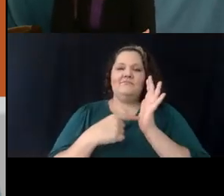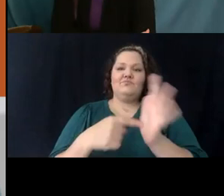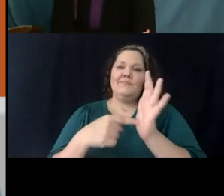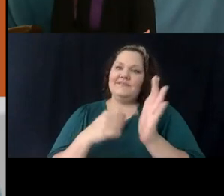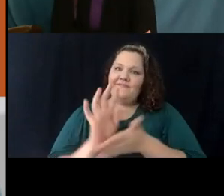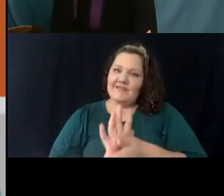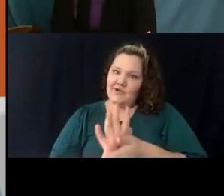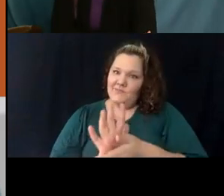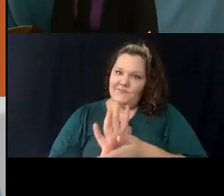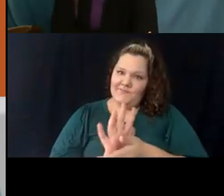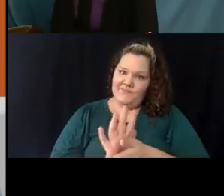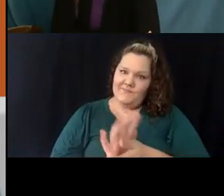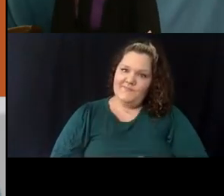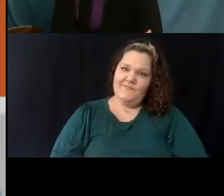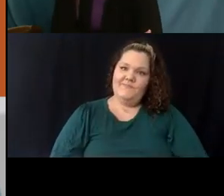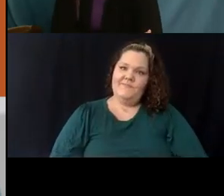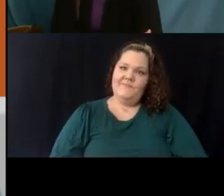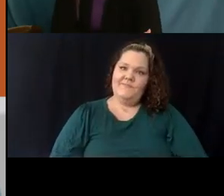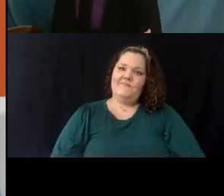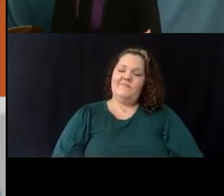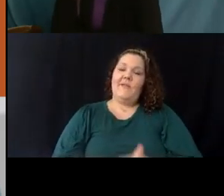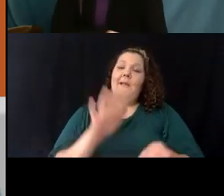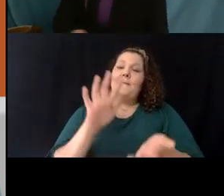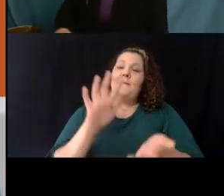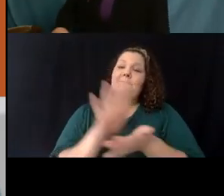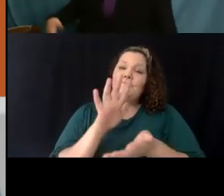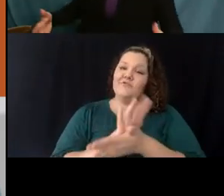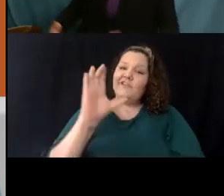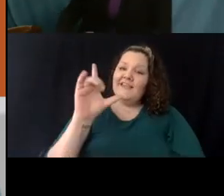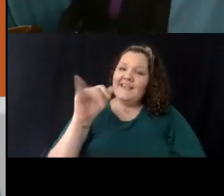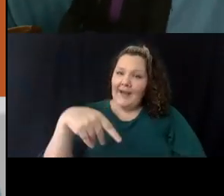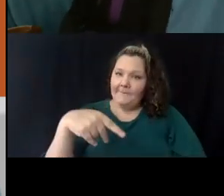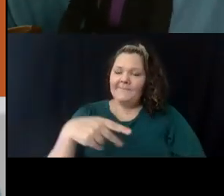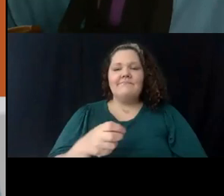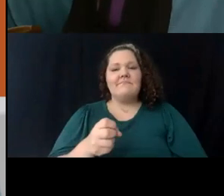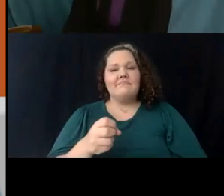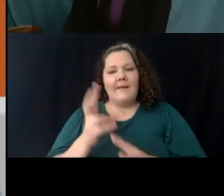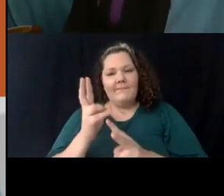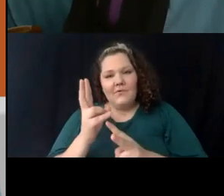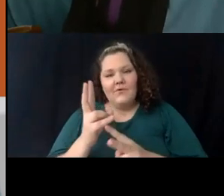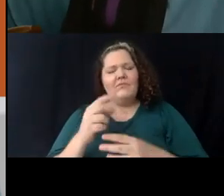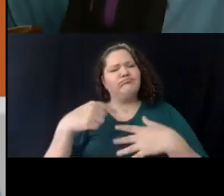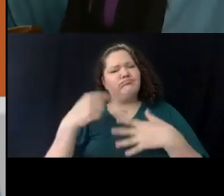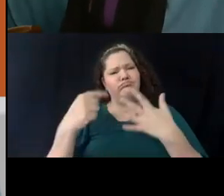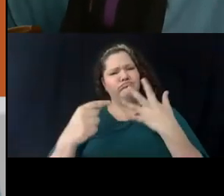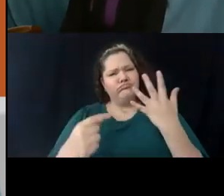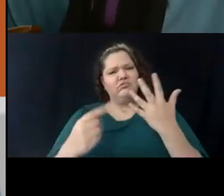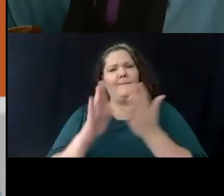And navigational buttons like arrows represent very similar meanings cross languages and cross cultures.